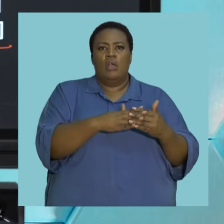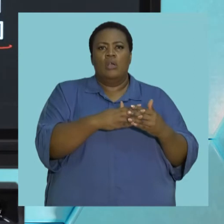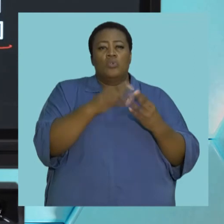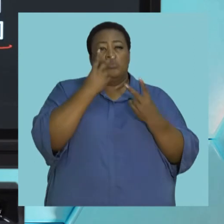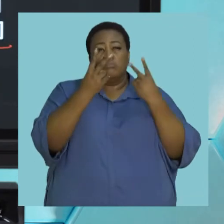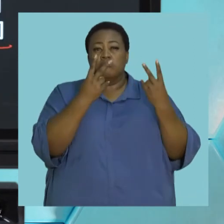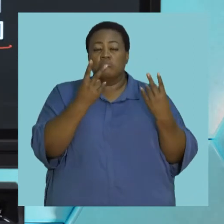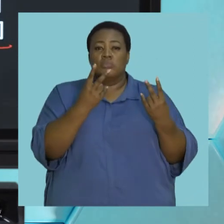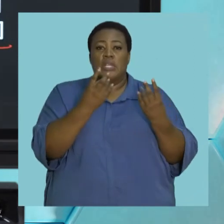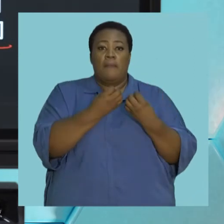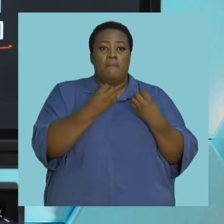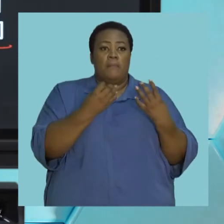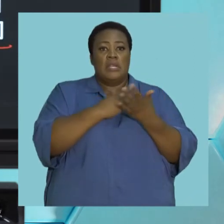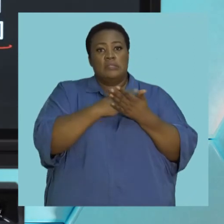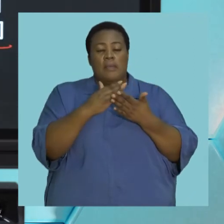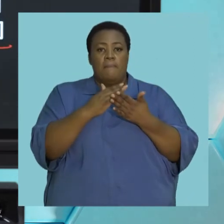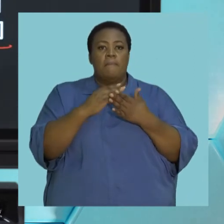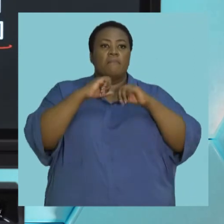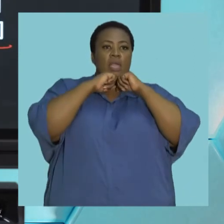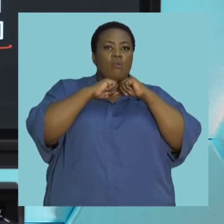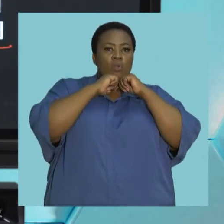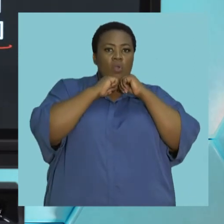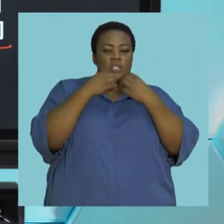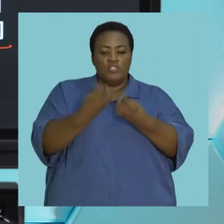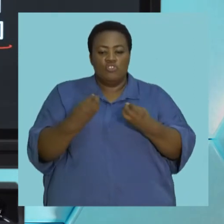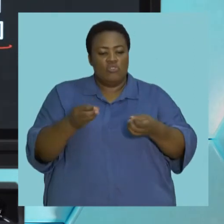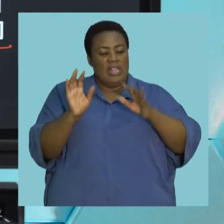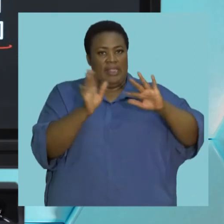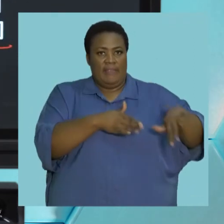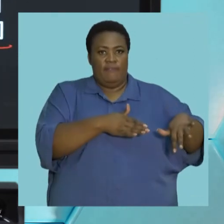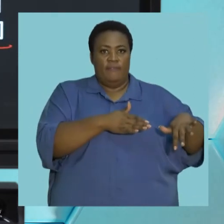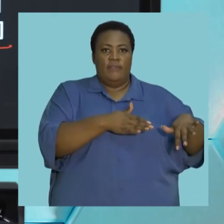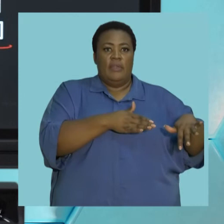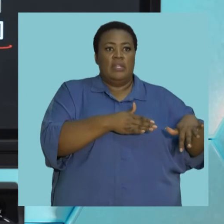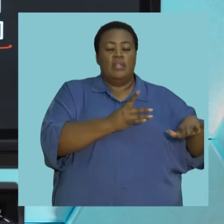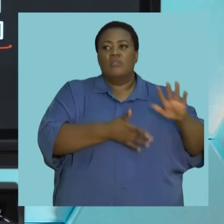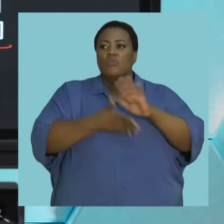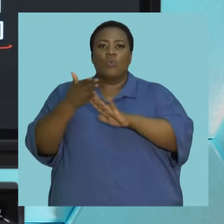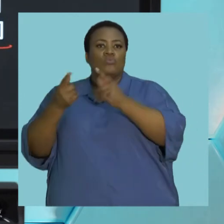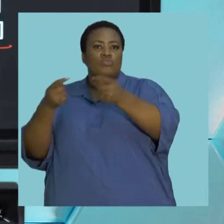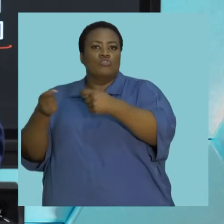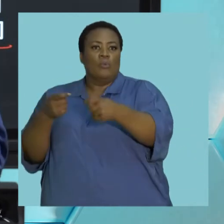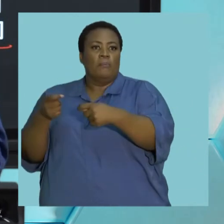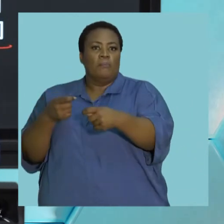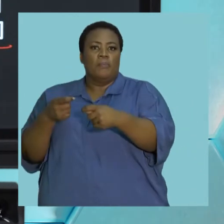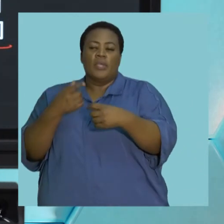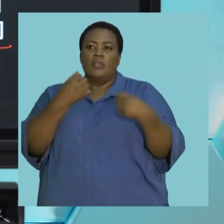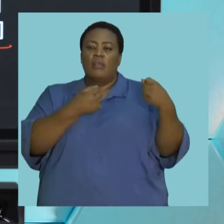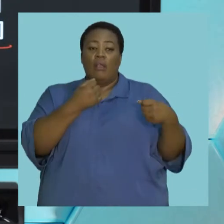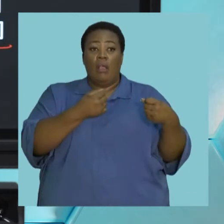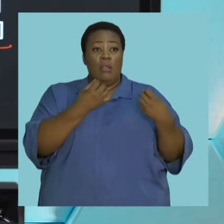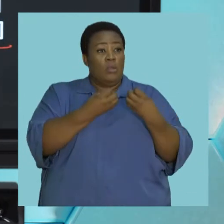where they noticed that some parents had left their kids in the car to run into a shop, and they collected this data and they realized that, well, you